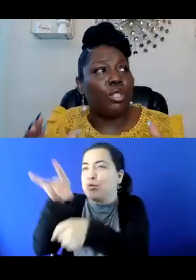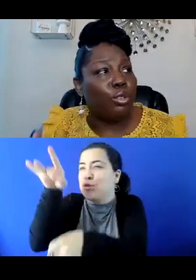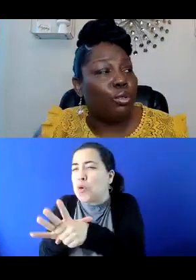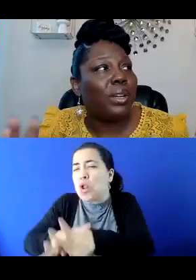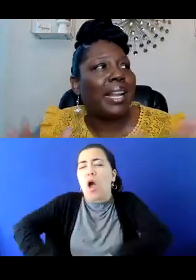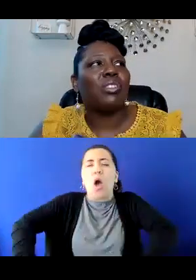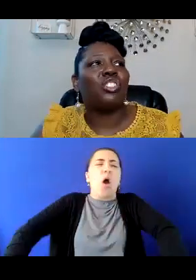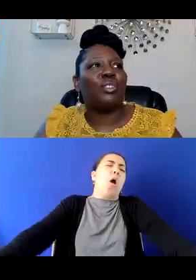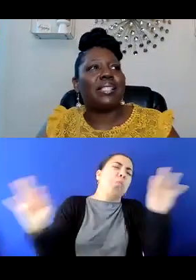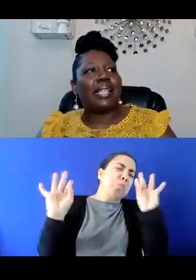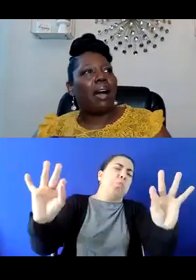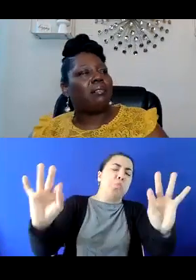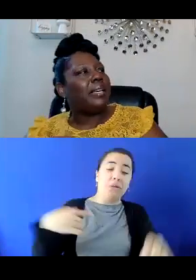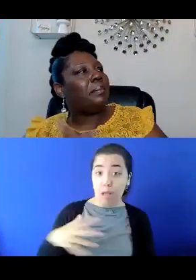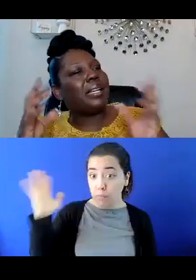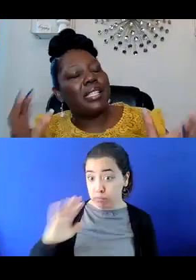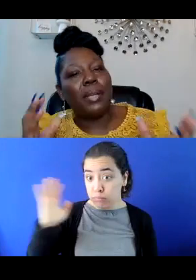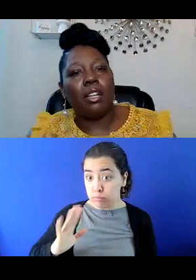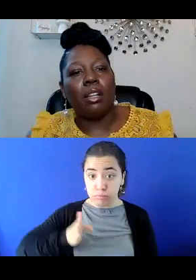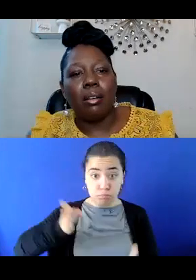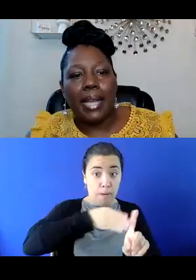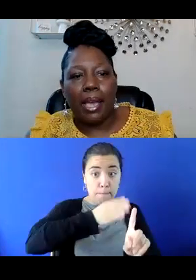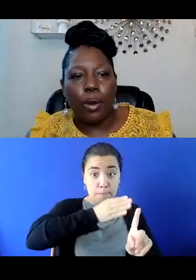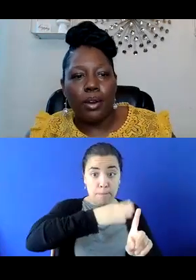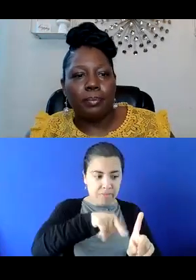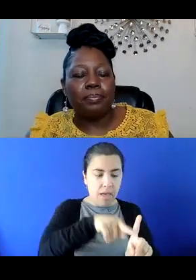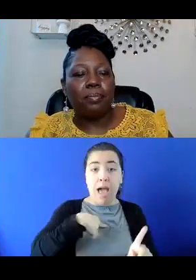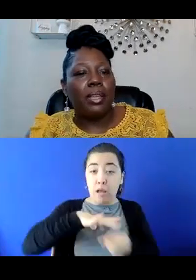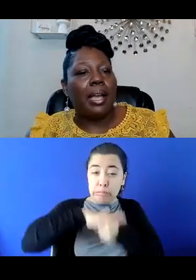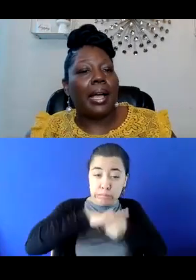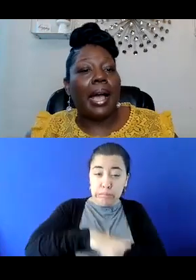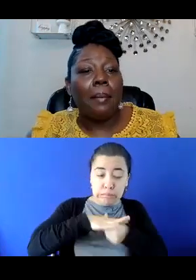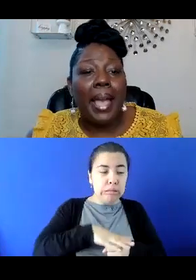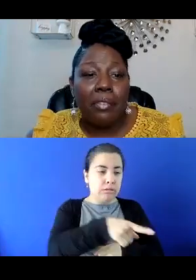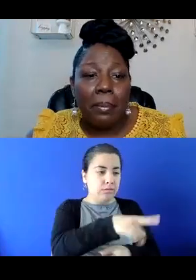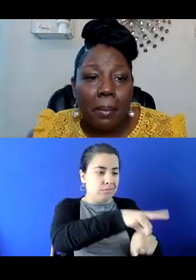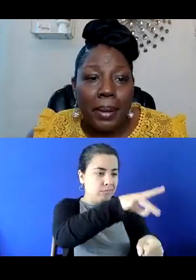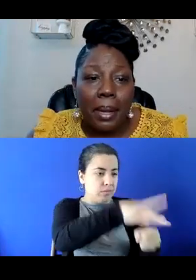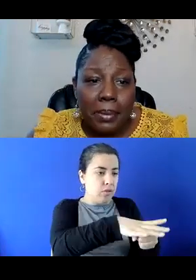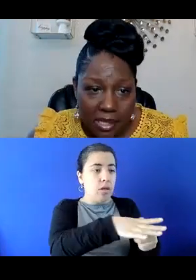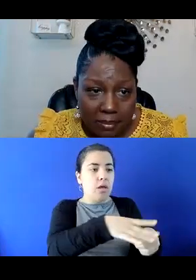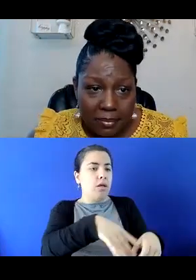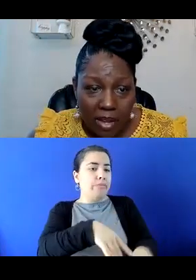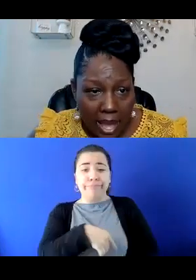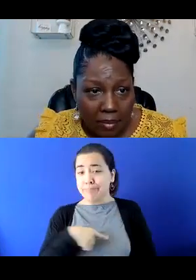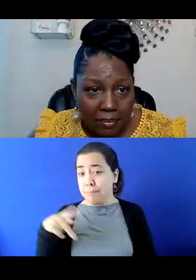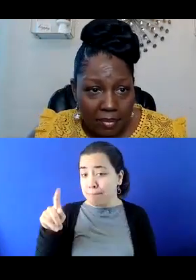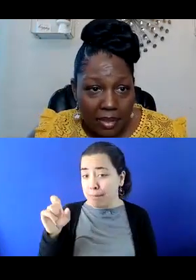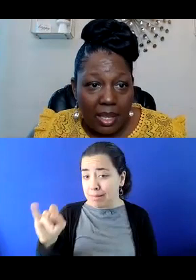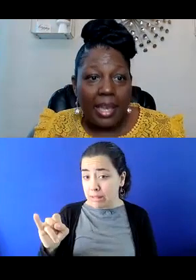my go-to when I was stressed out because it's been a long day at work. I'm having me a Pepsi,